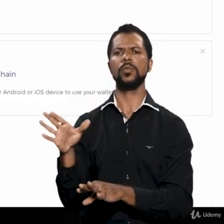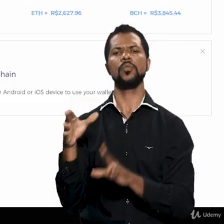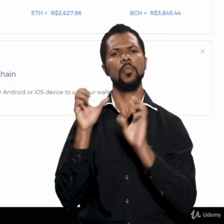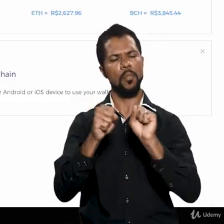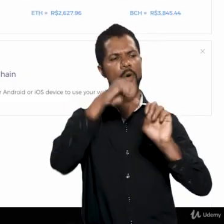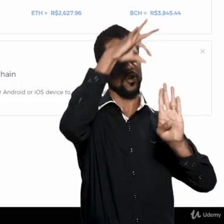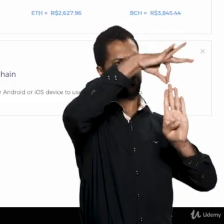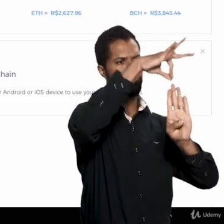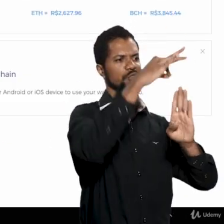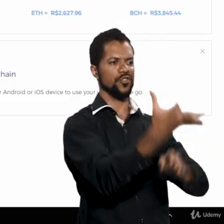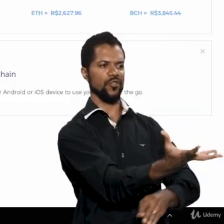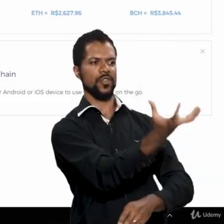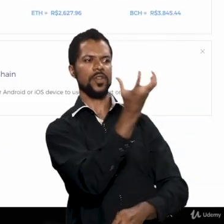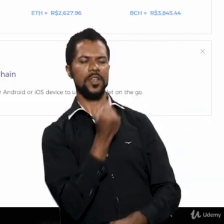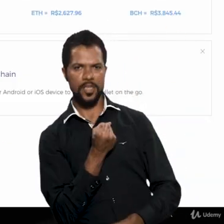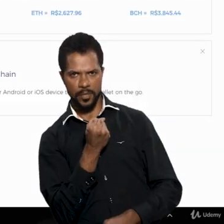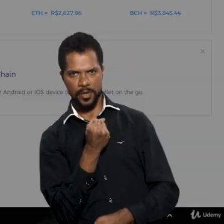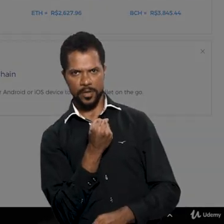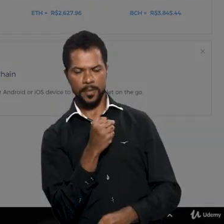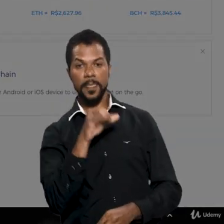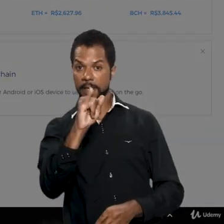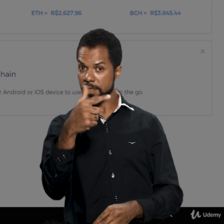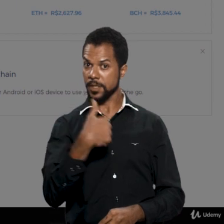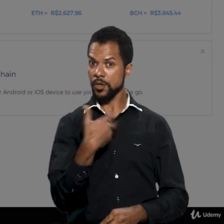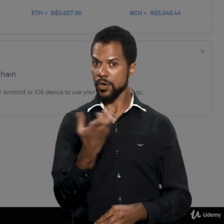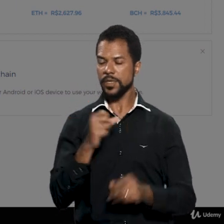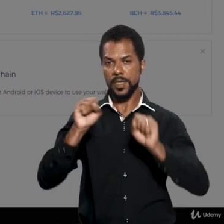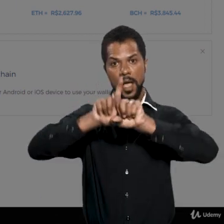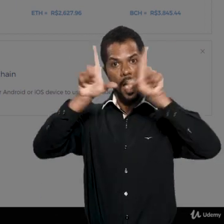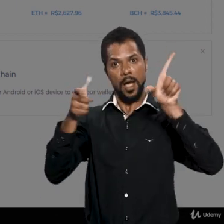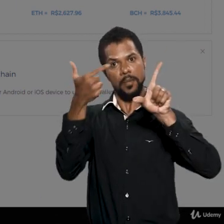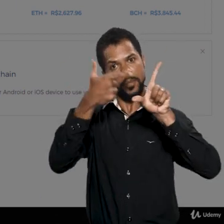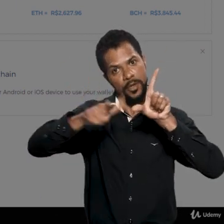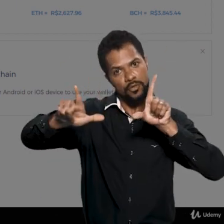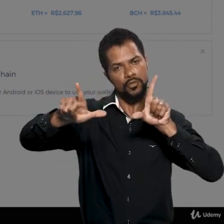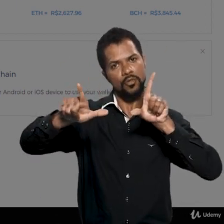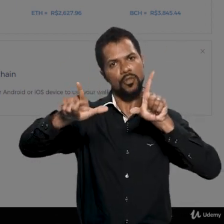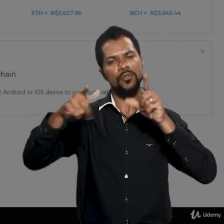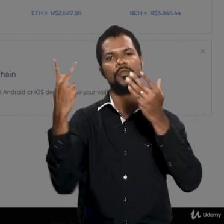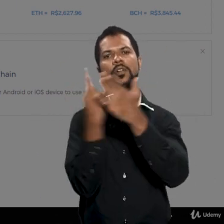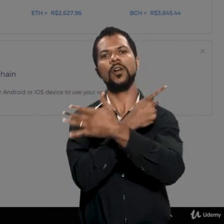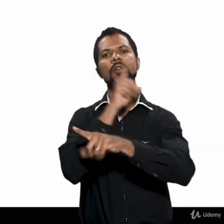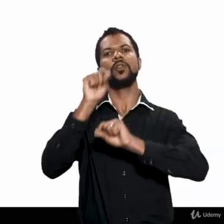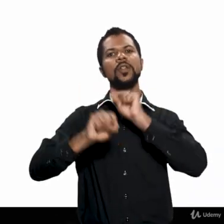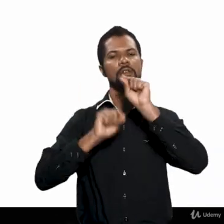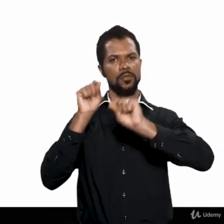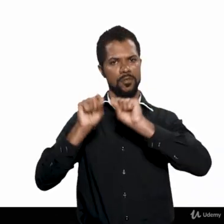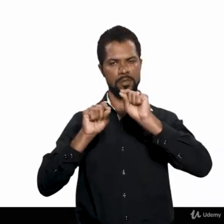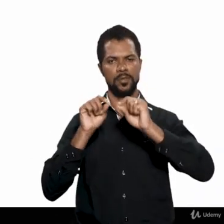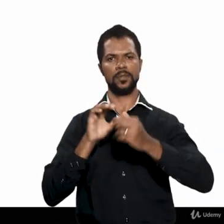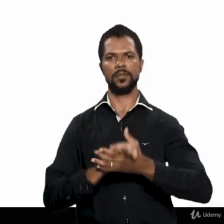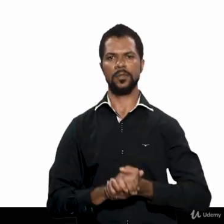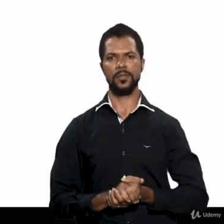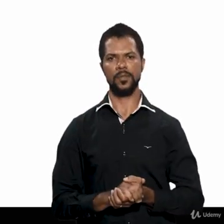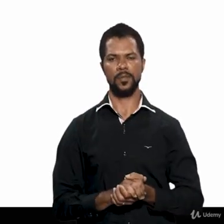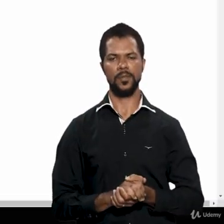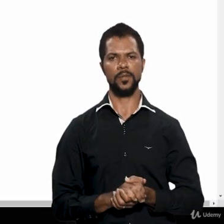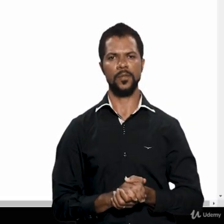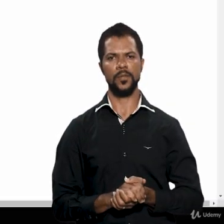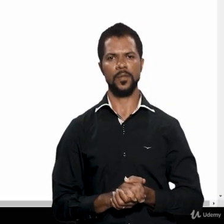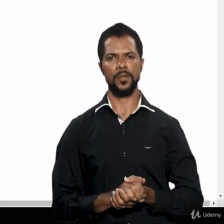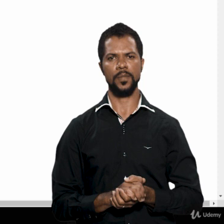our Bitcoins. So if we need to go out of our account, to log out of our account and come